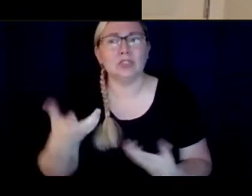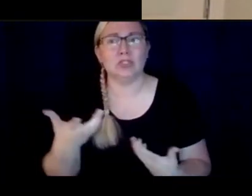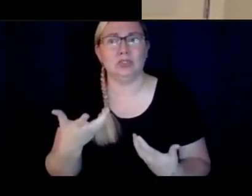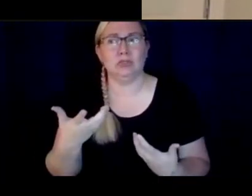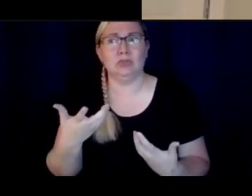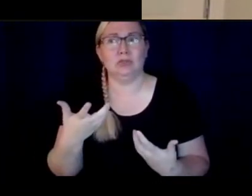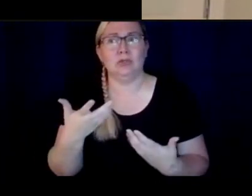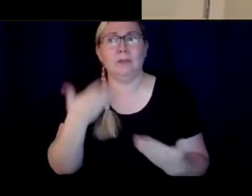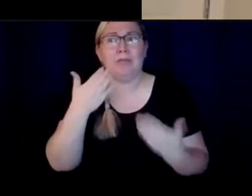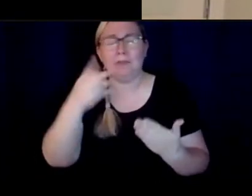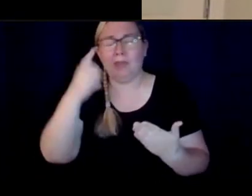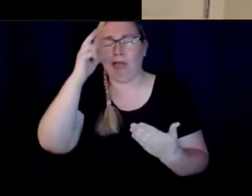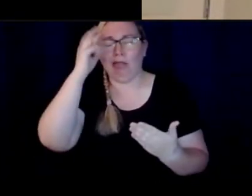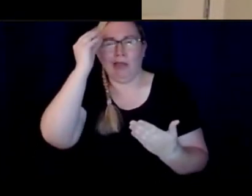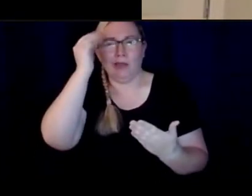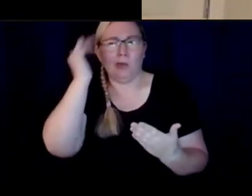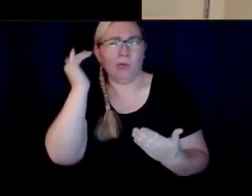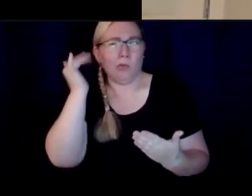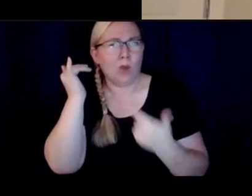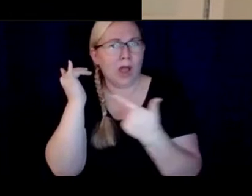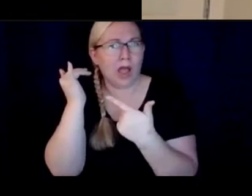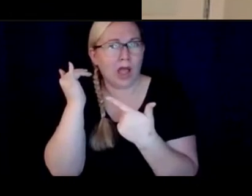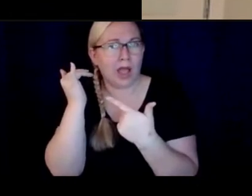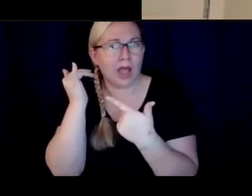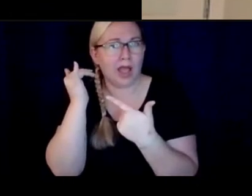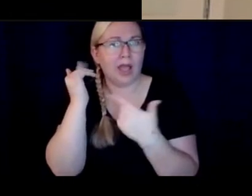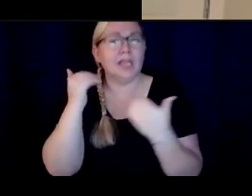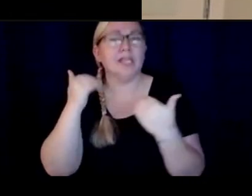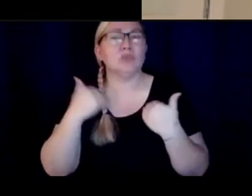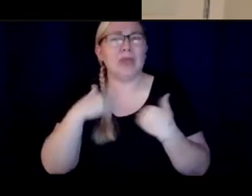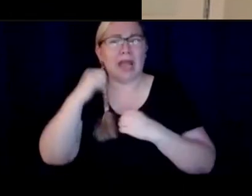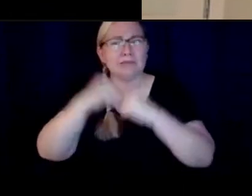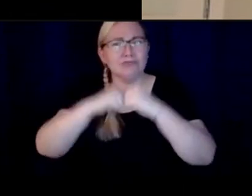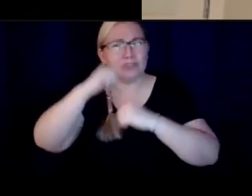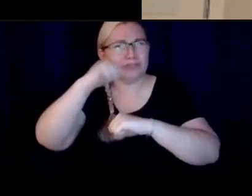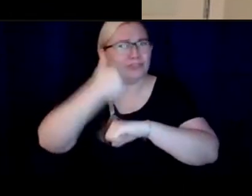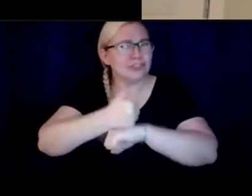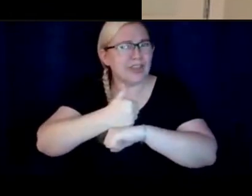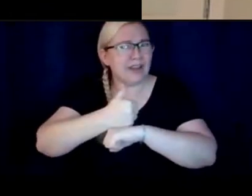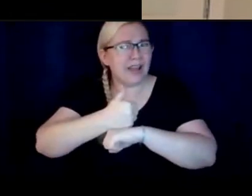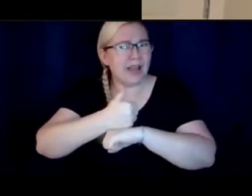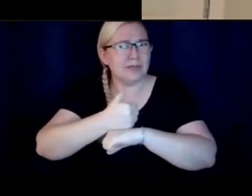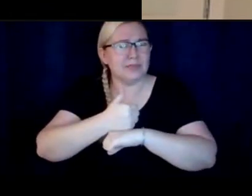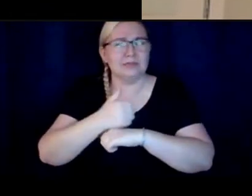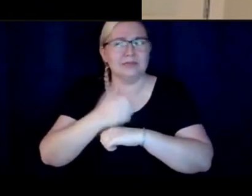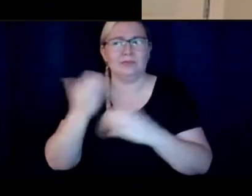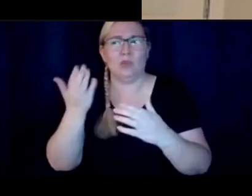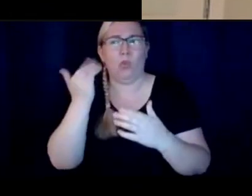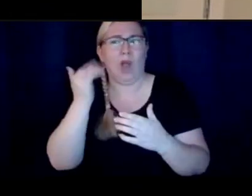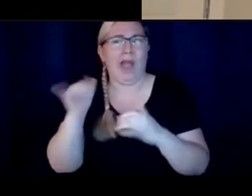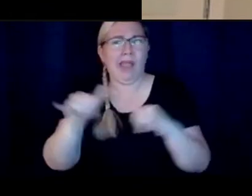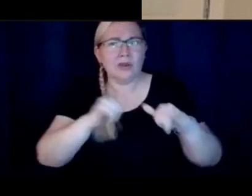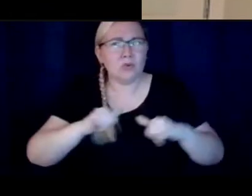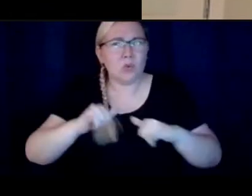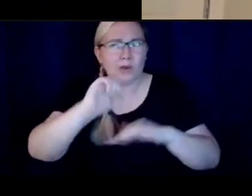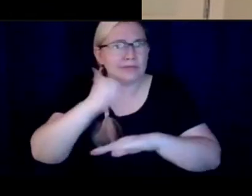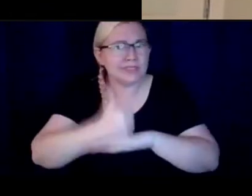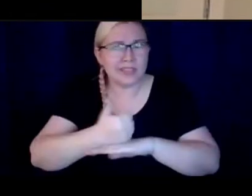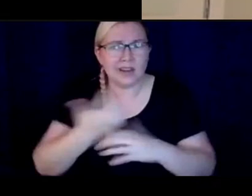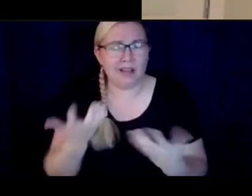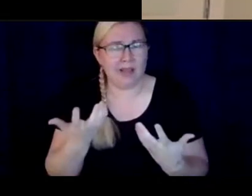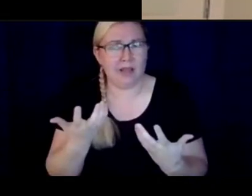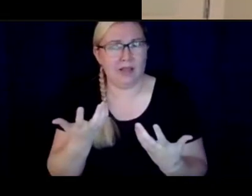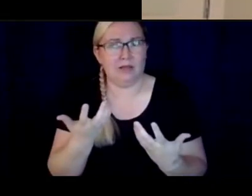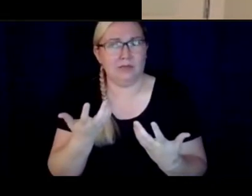Maybe rethink why do we have certain structures or norms in place. Ask, what are some